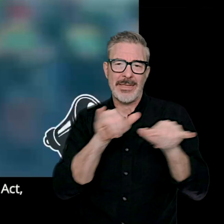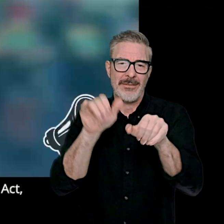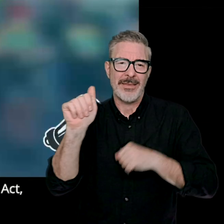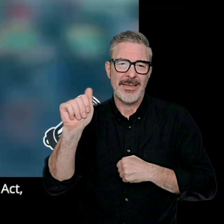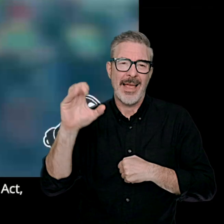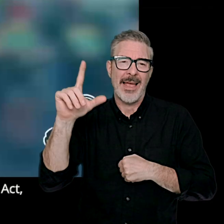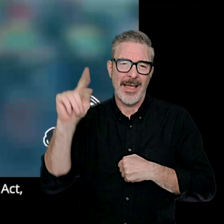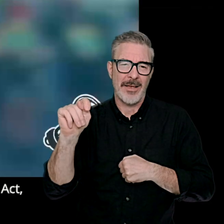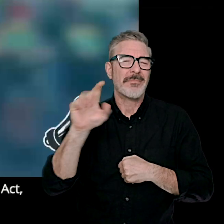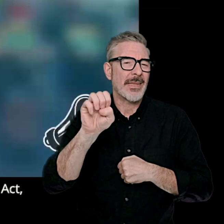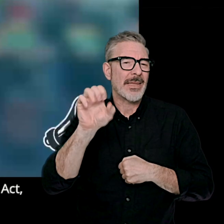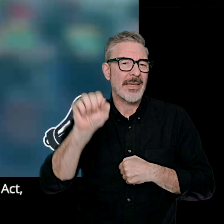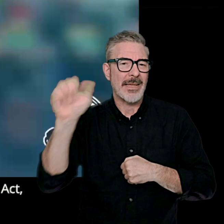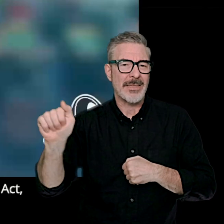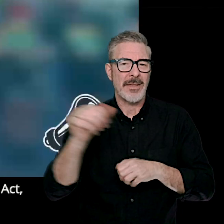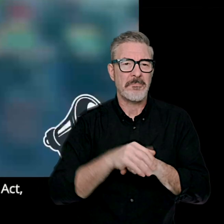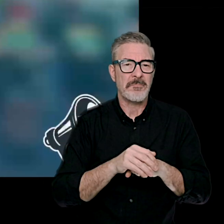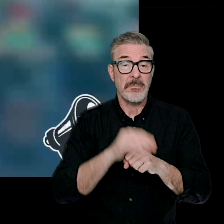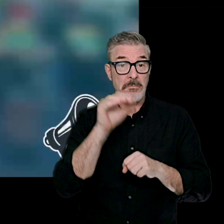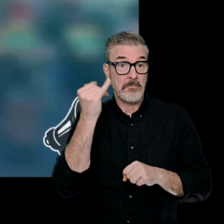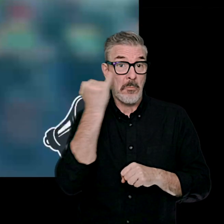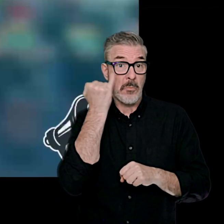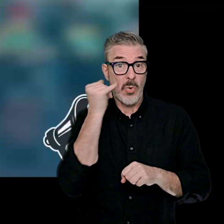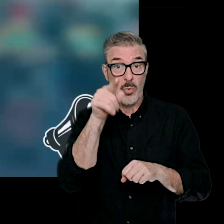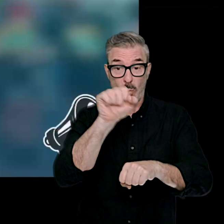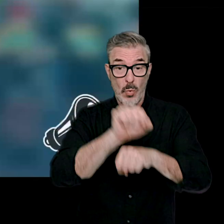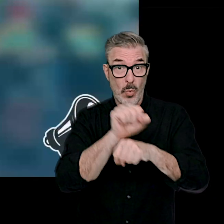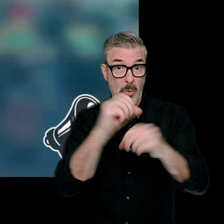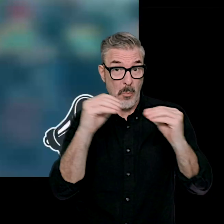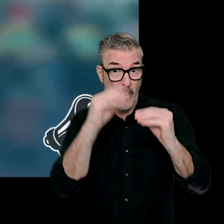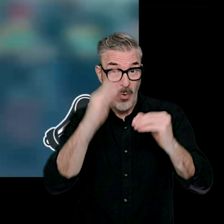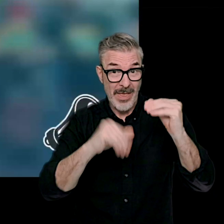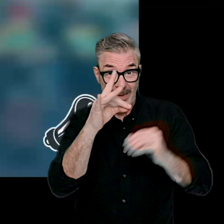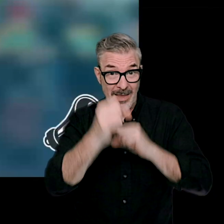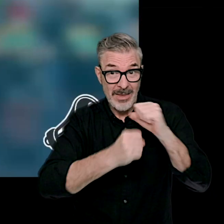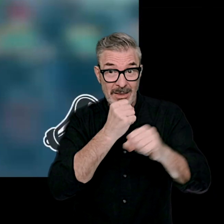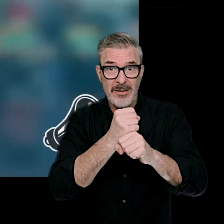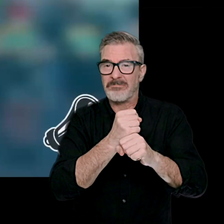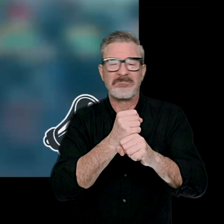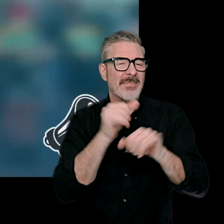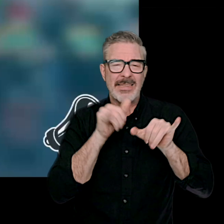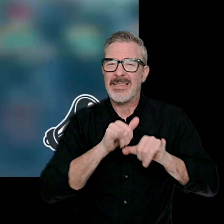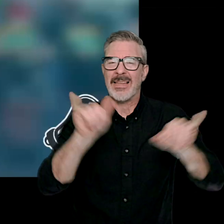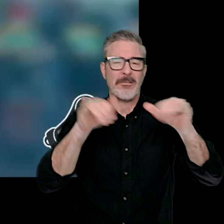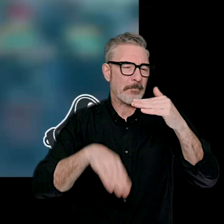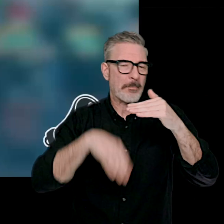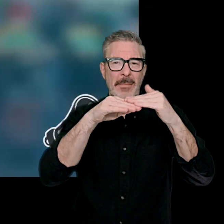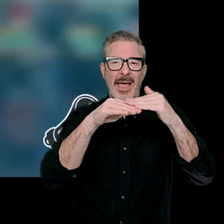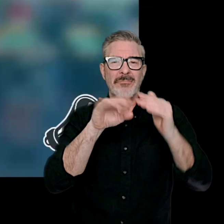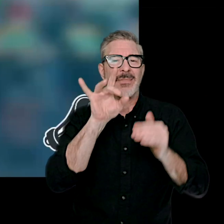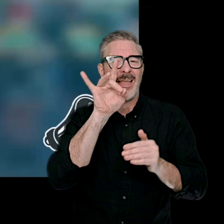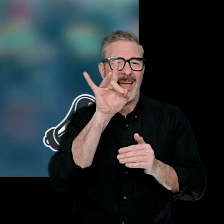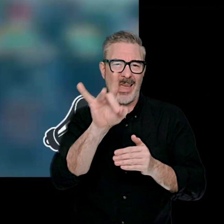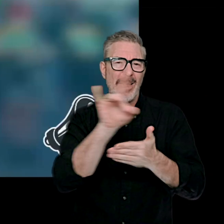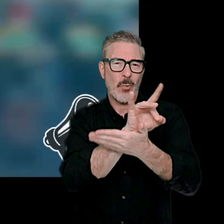Standards Act, the maximum is 8 weeks. So if you've worked 8 years plus, you would